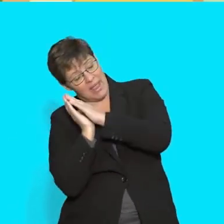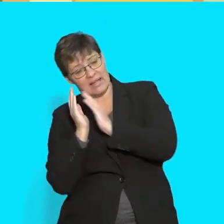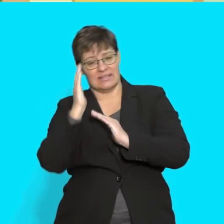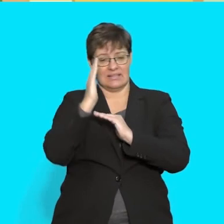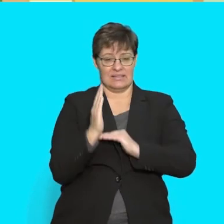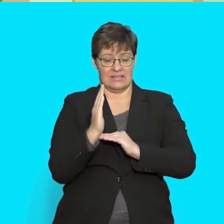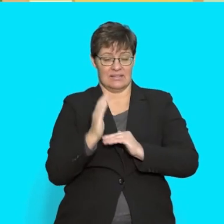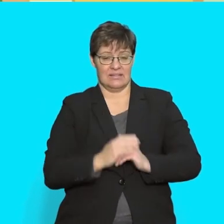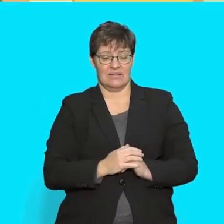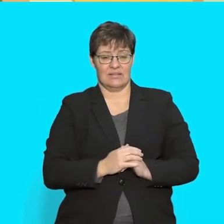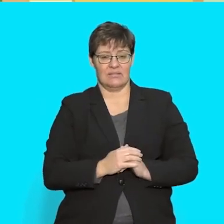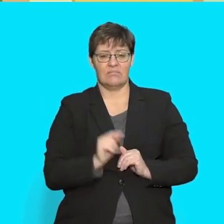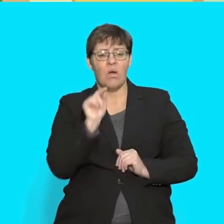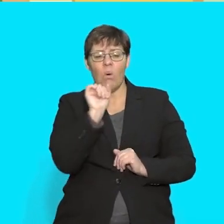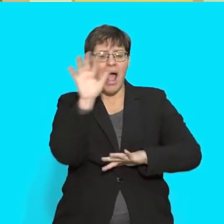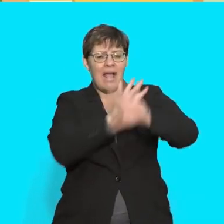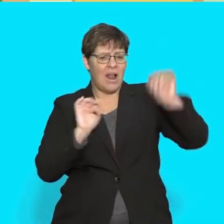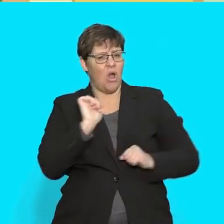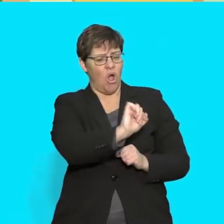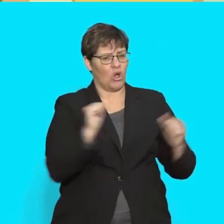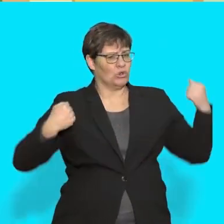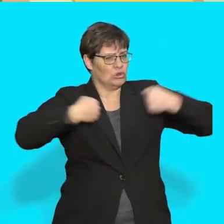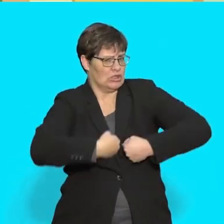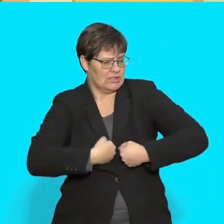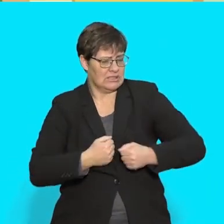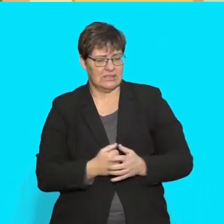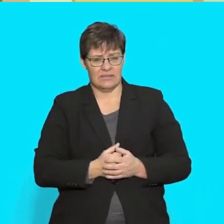What color was her jersey?